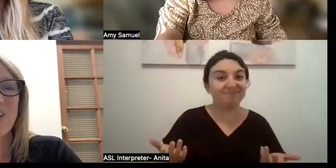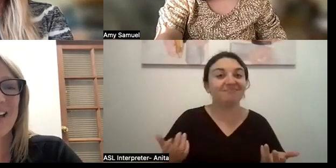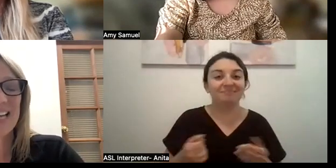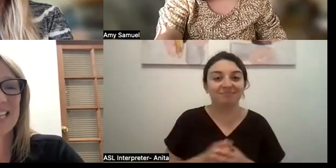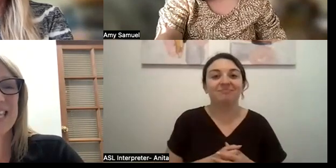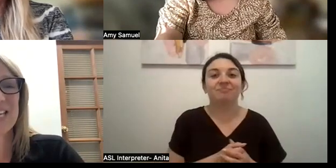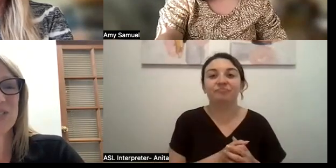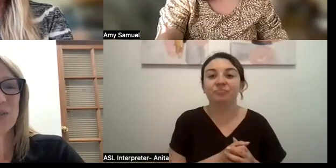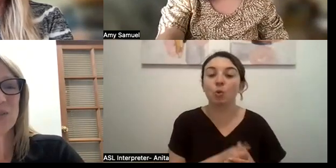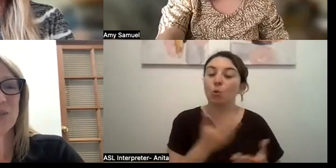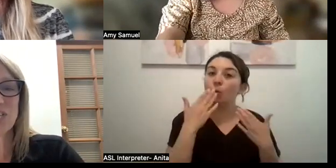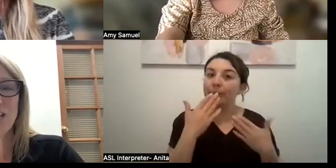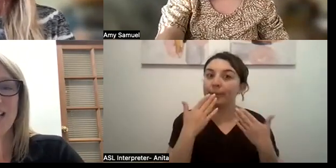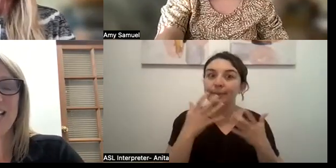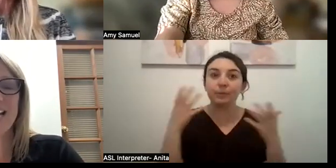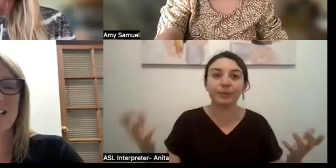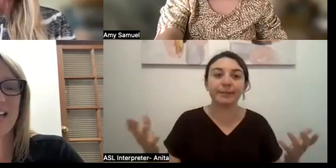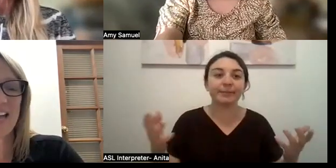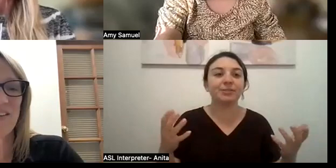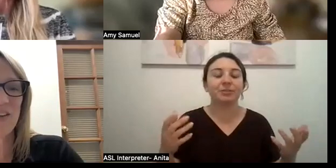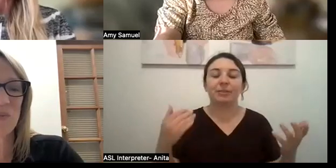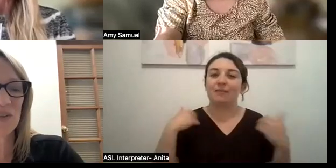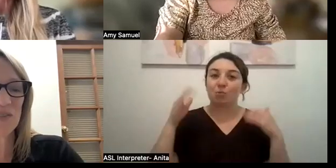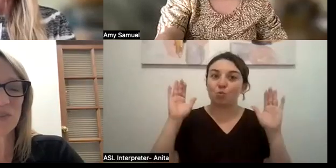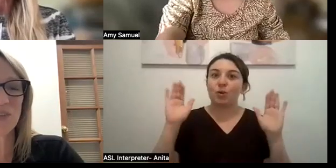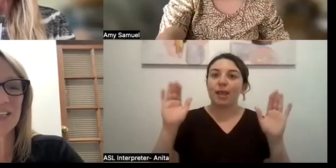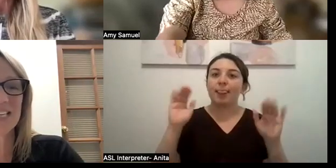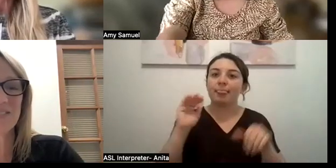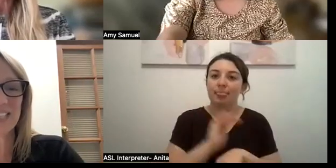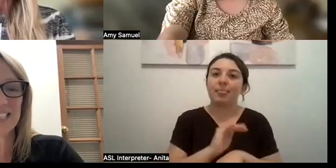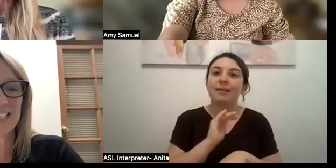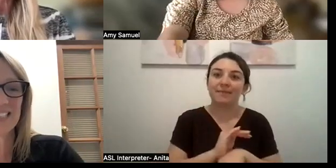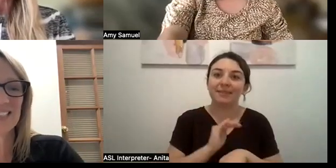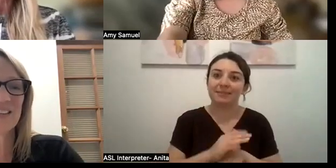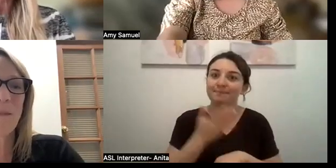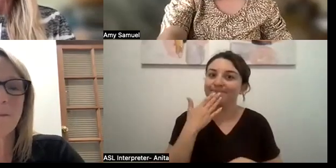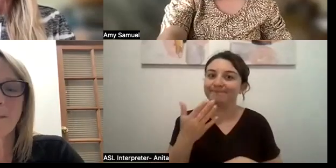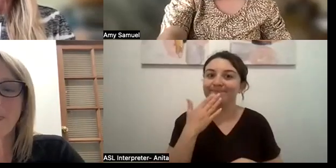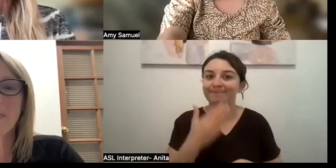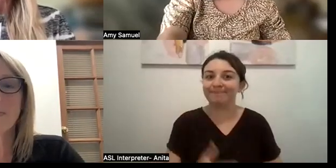So thank you so much, and have a wonderful evening.